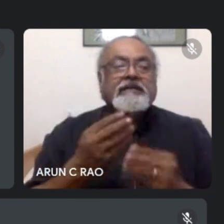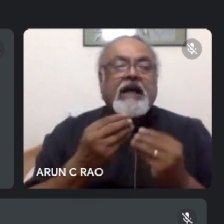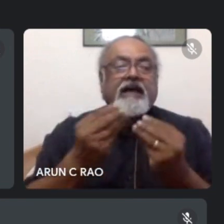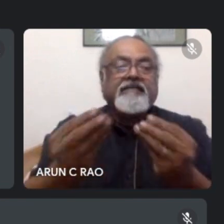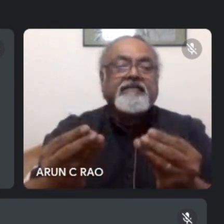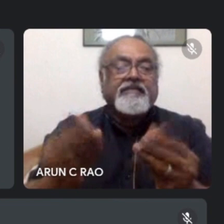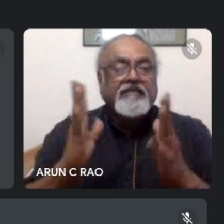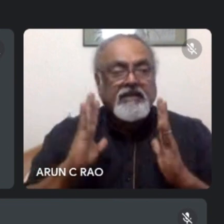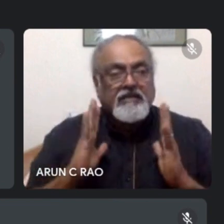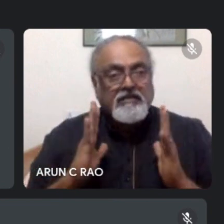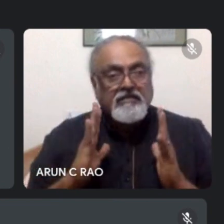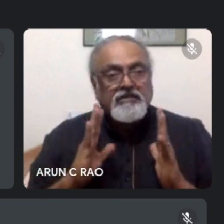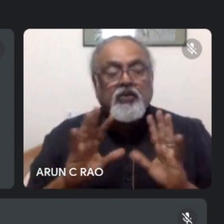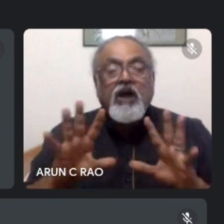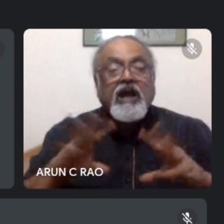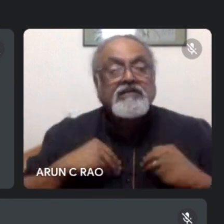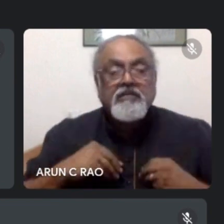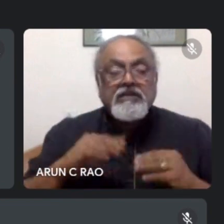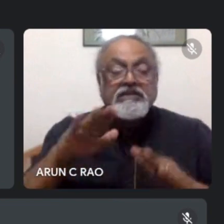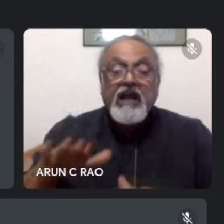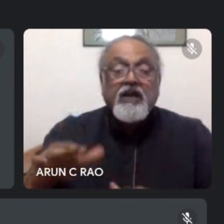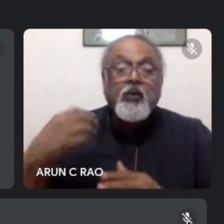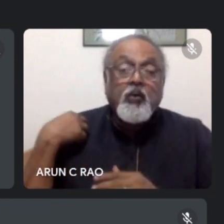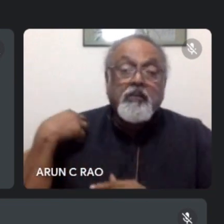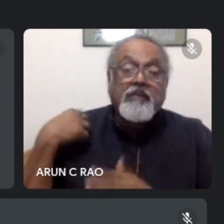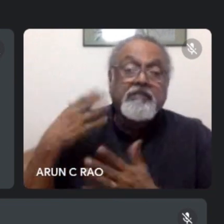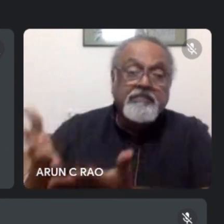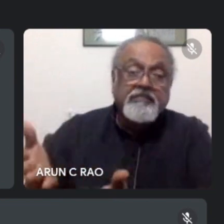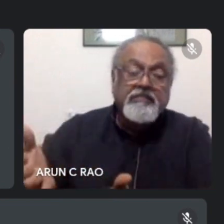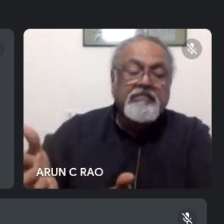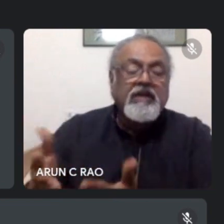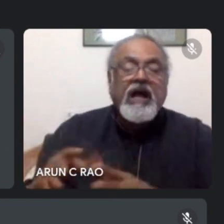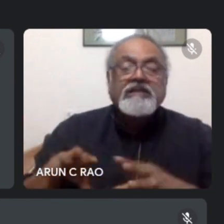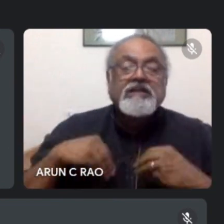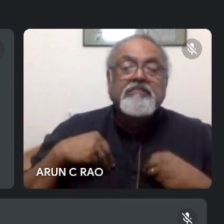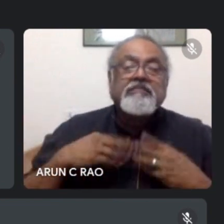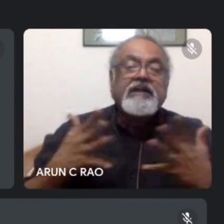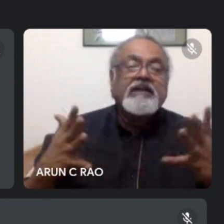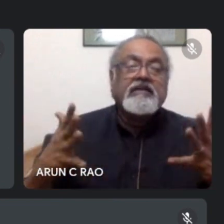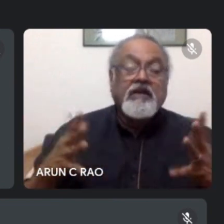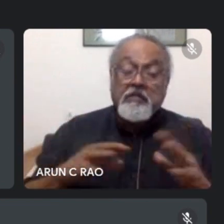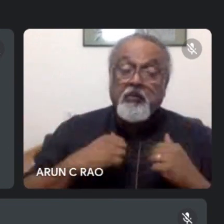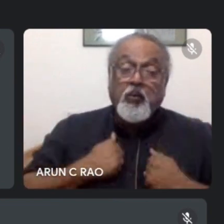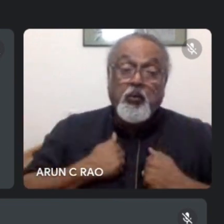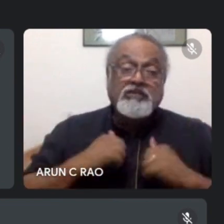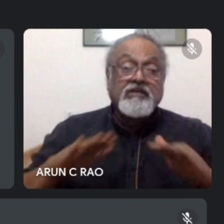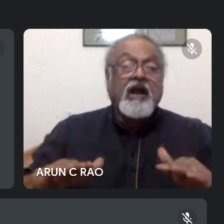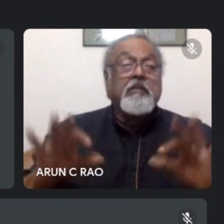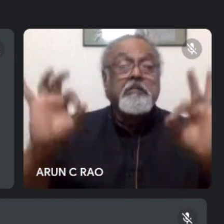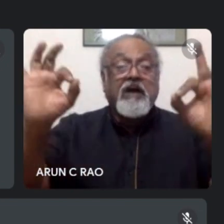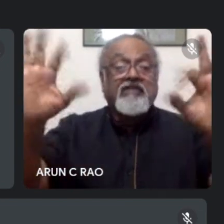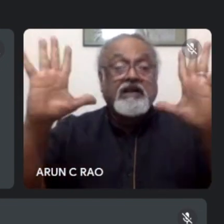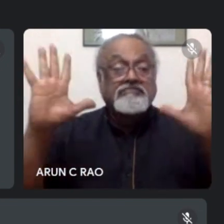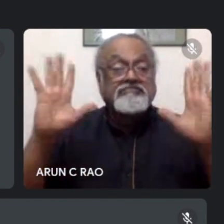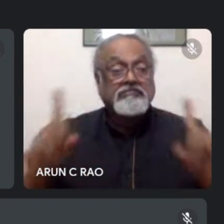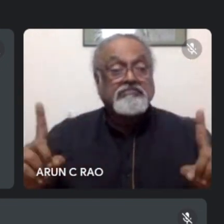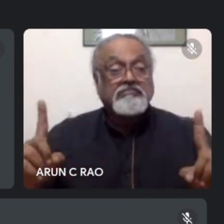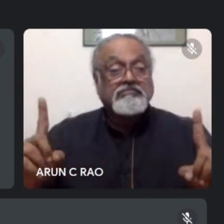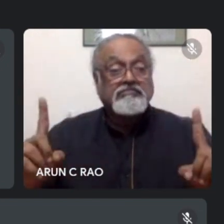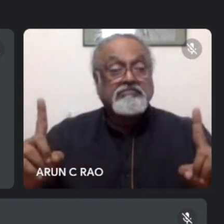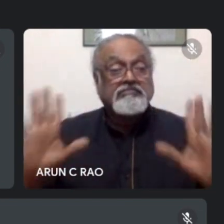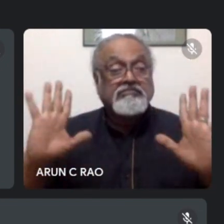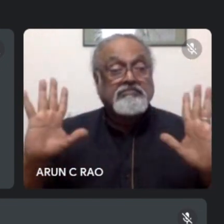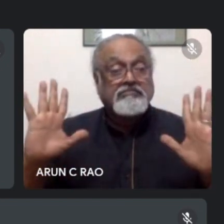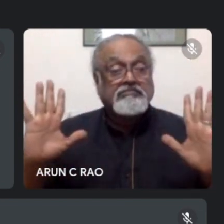condition because of the societal pressure that my child should be perfect. I think every parent through